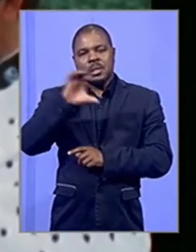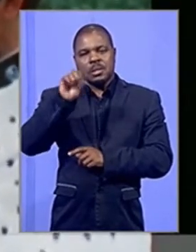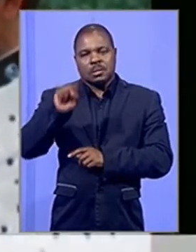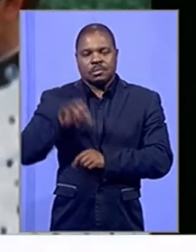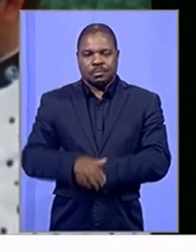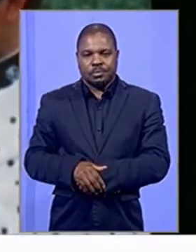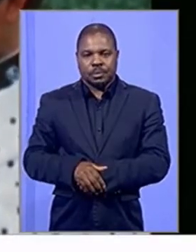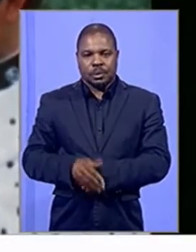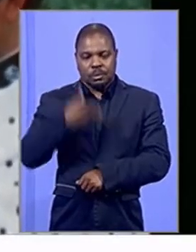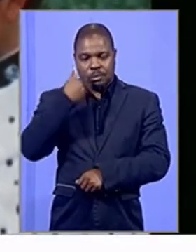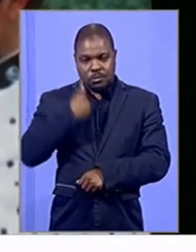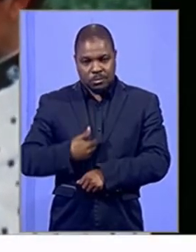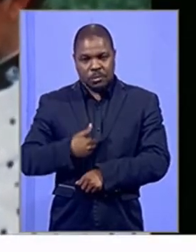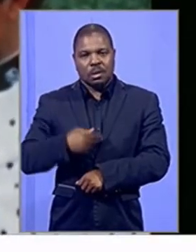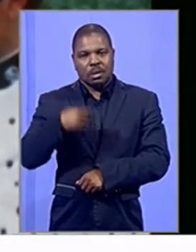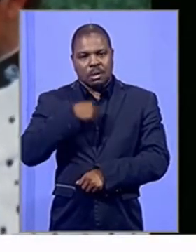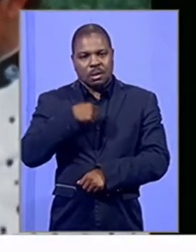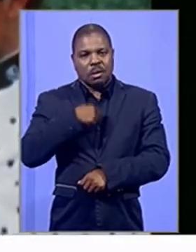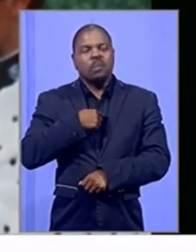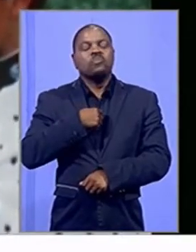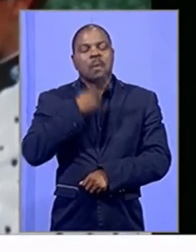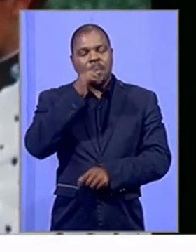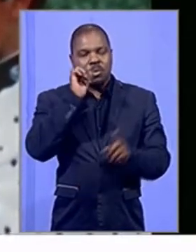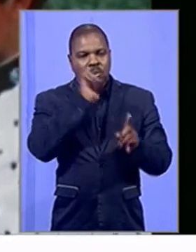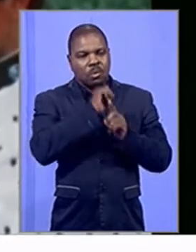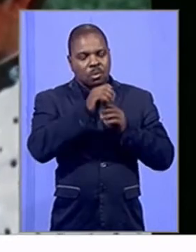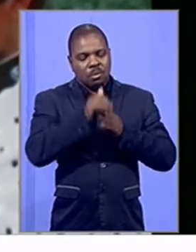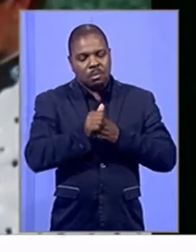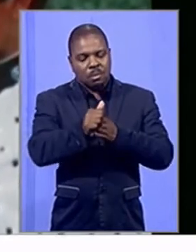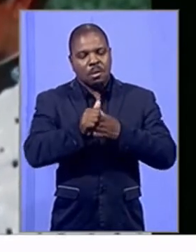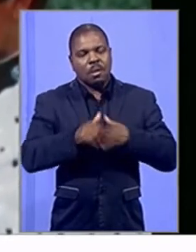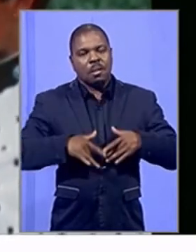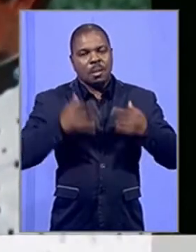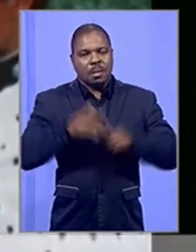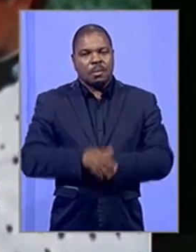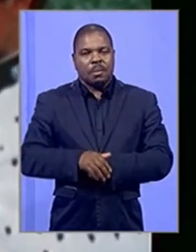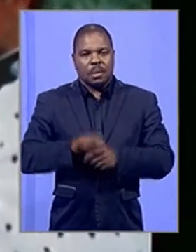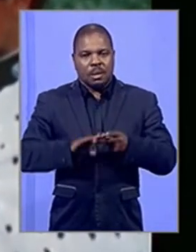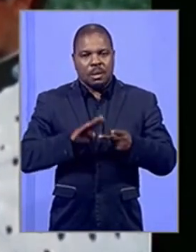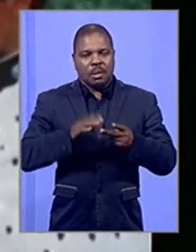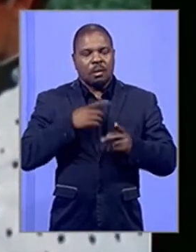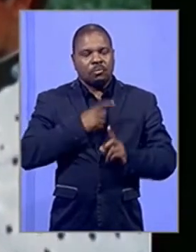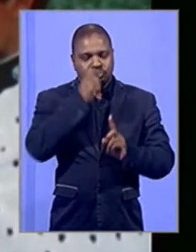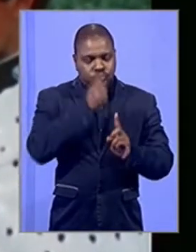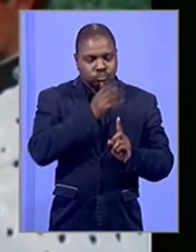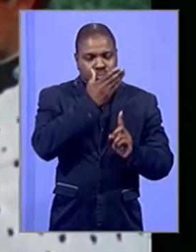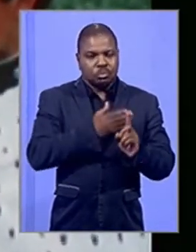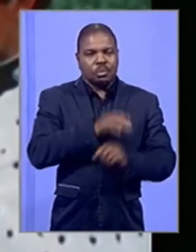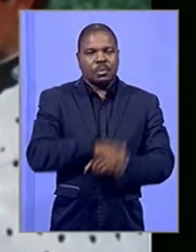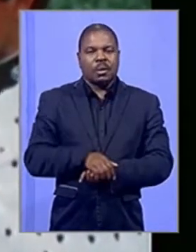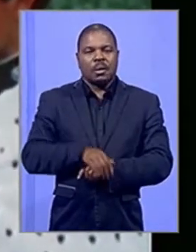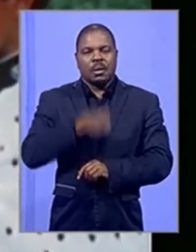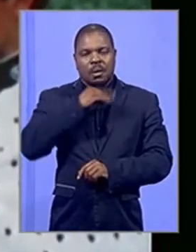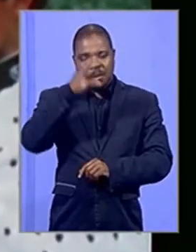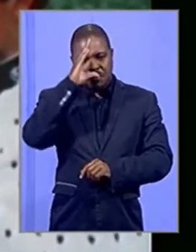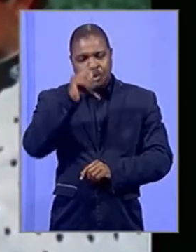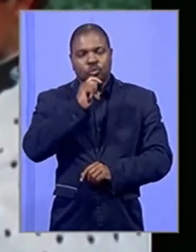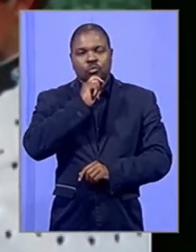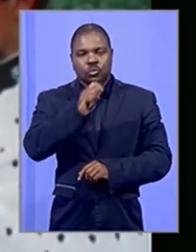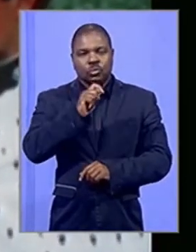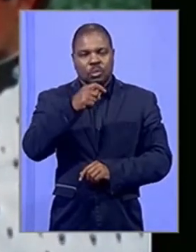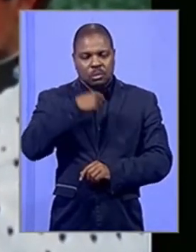Wales, do become your liege man of life and limb, and of earthly worship, and faith and truth I